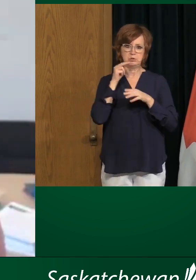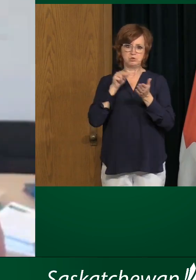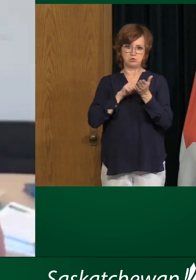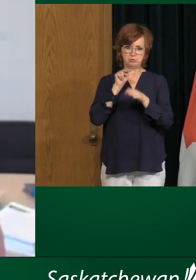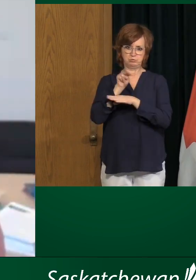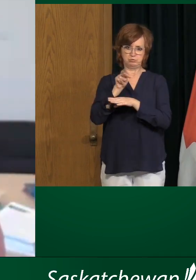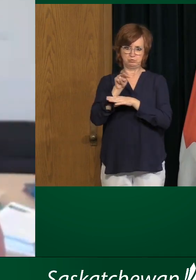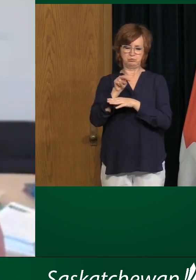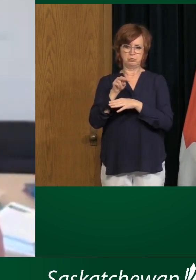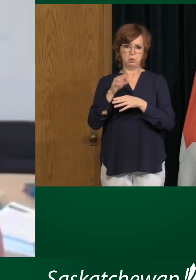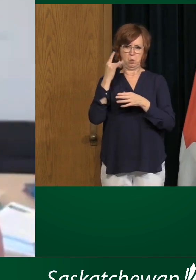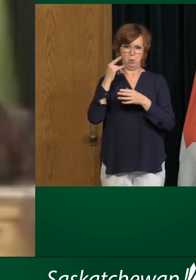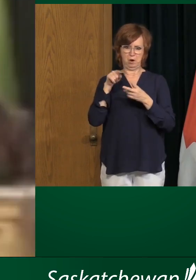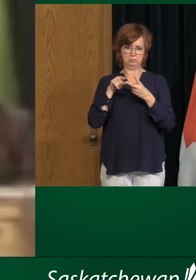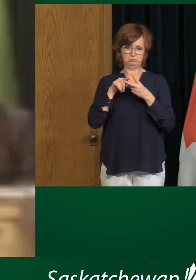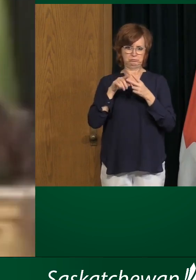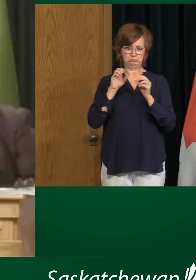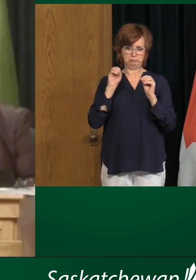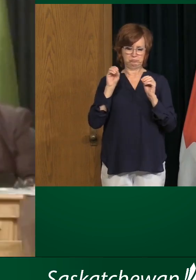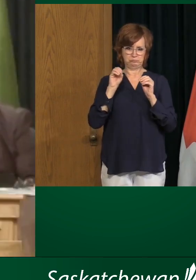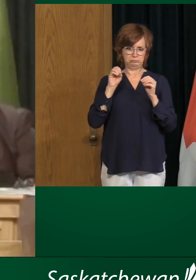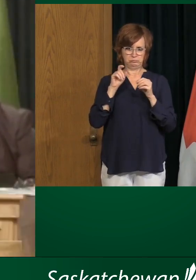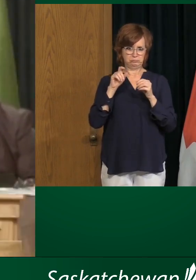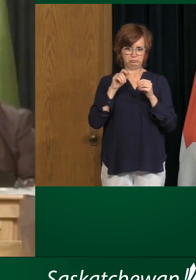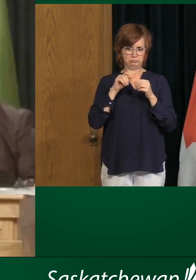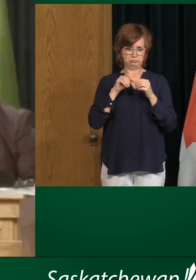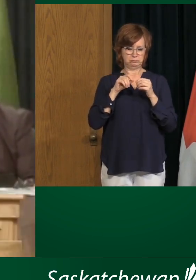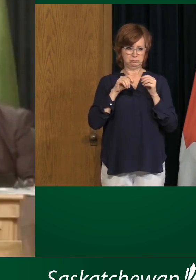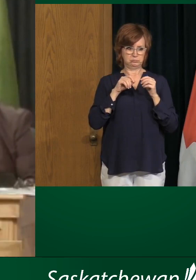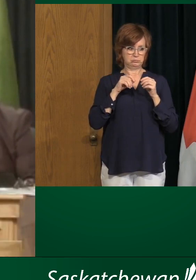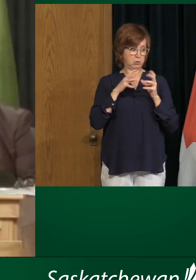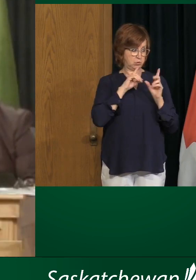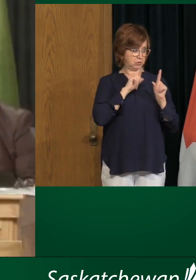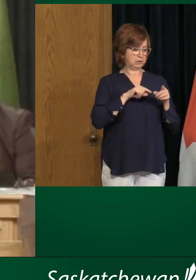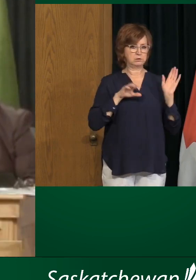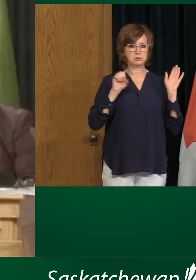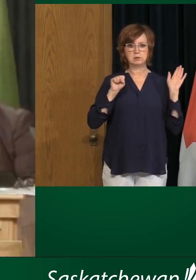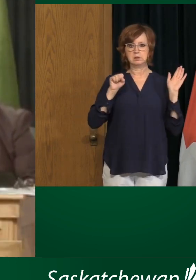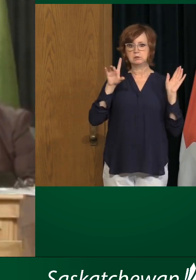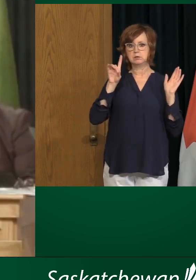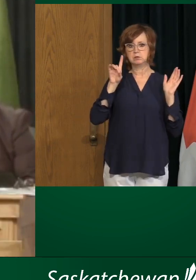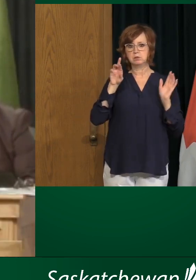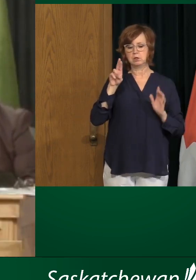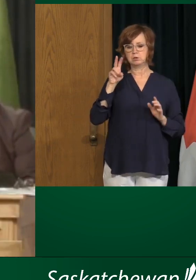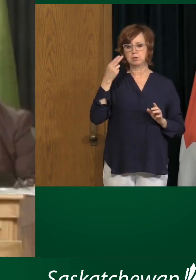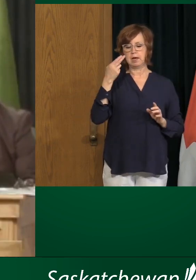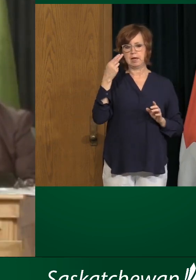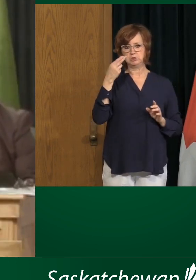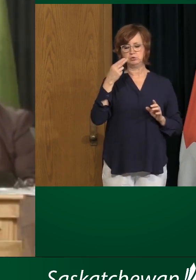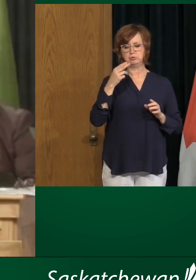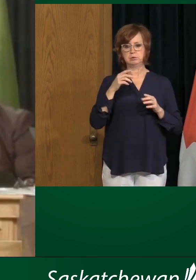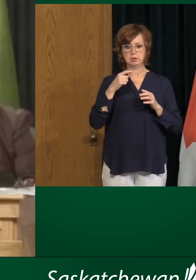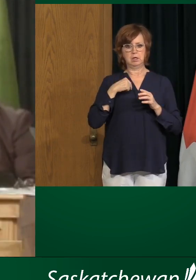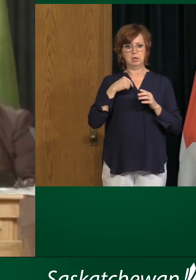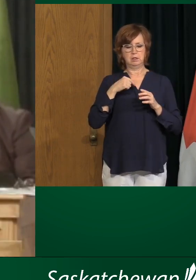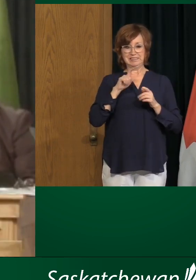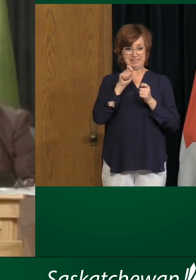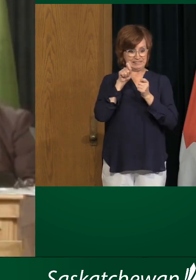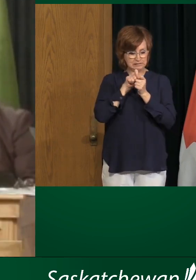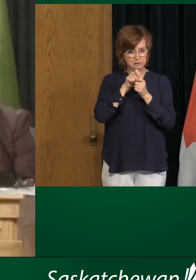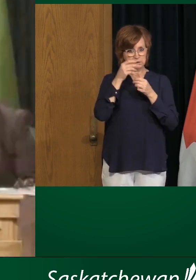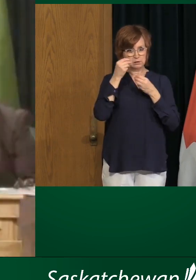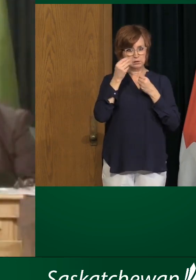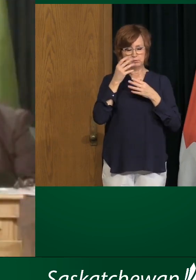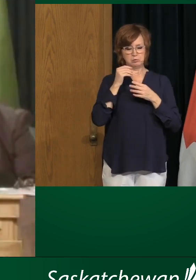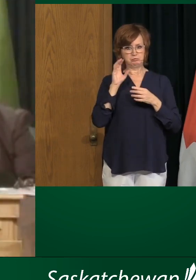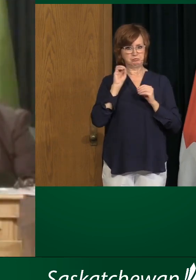I don't have specific details on what is involved in each individual inspection, but I know that guidance has come from the Chief